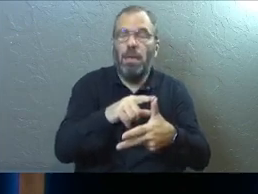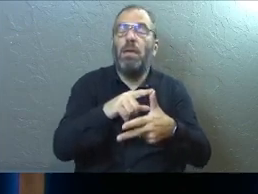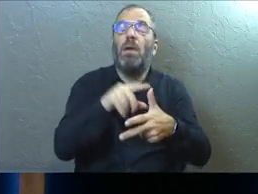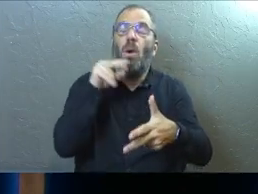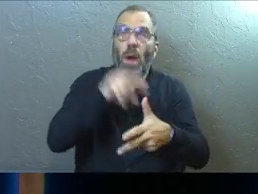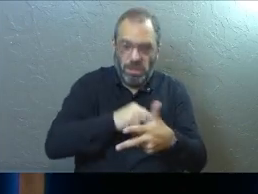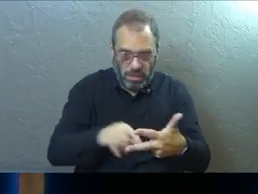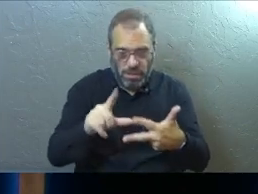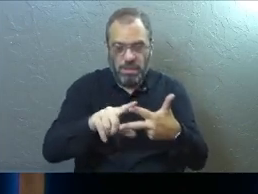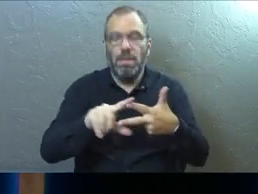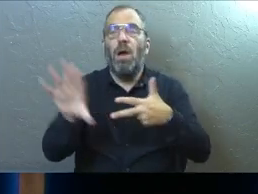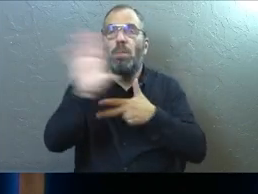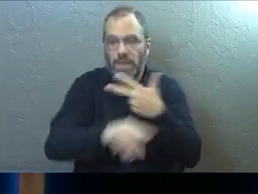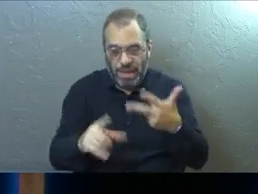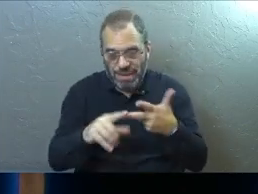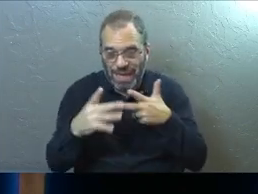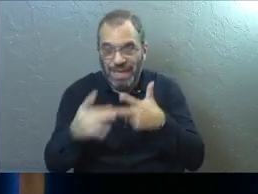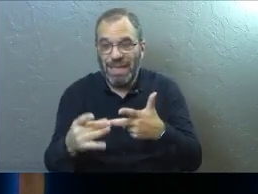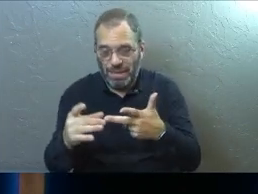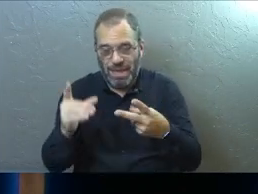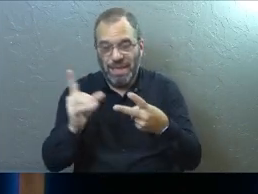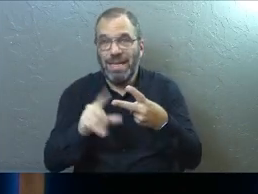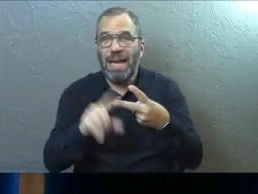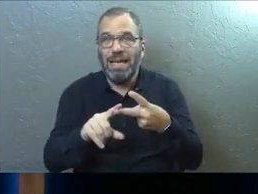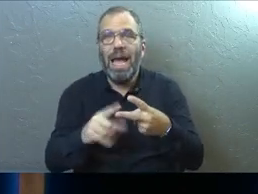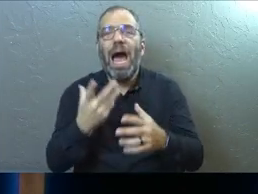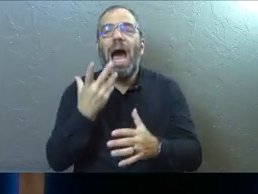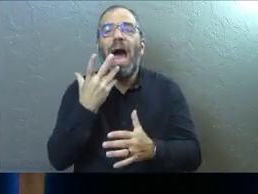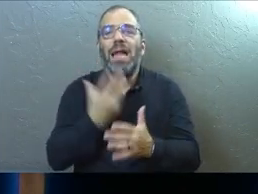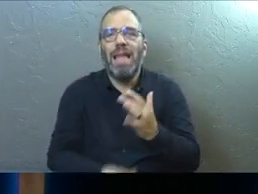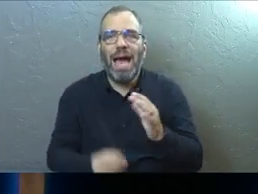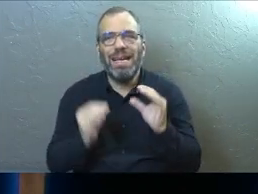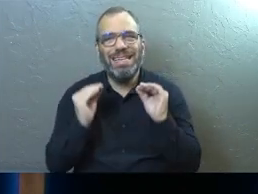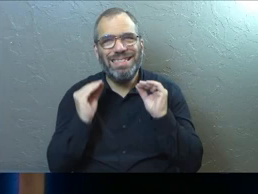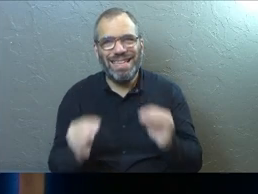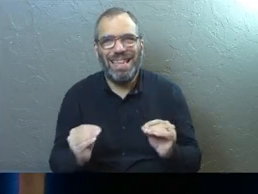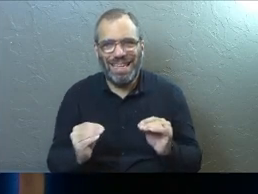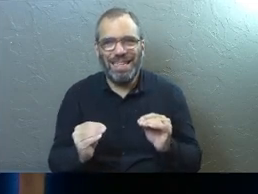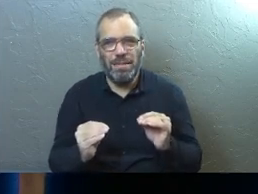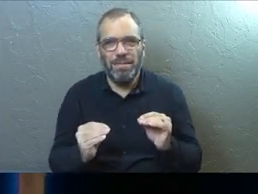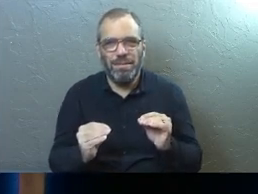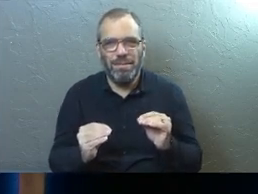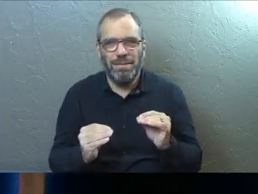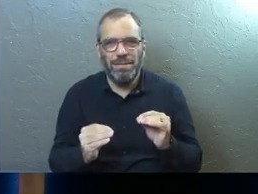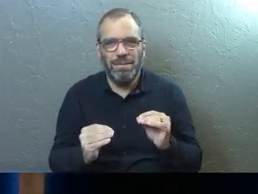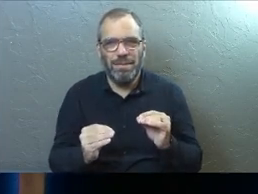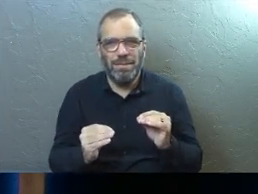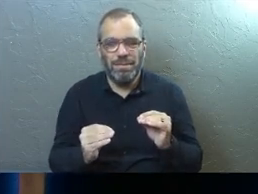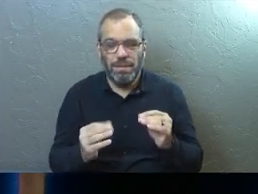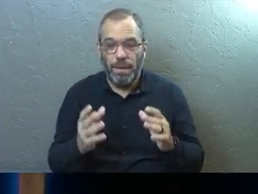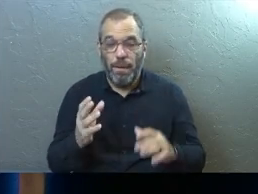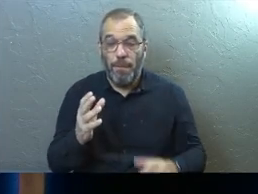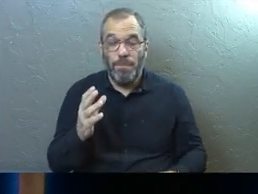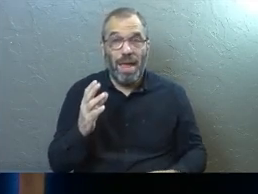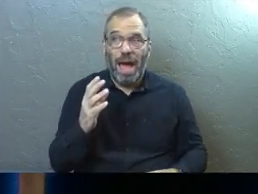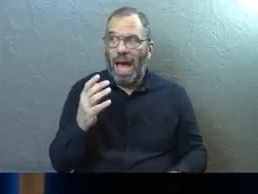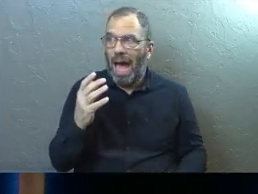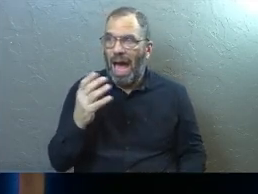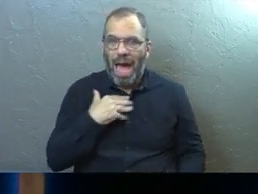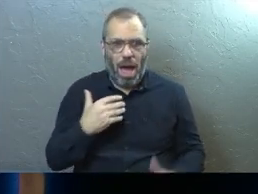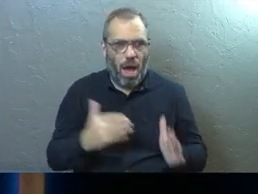then I can say, and I lack nothing. And I have all that I need because he's my shepherd. And because